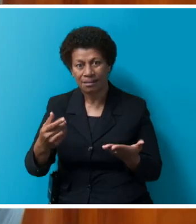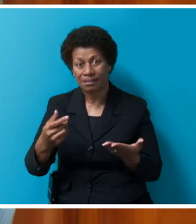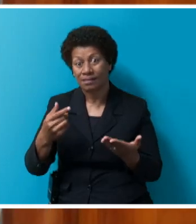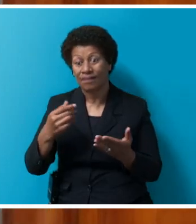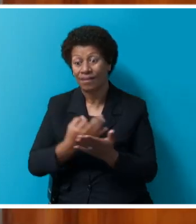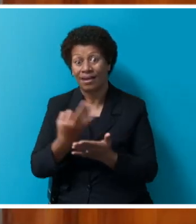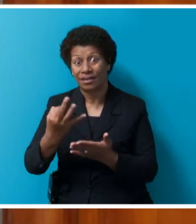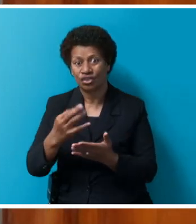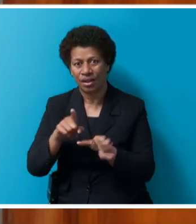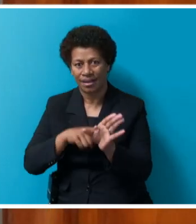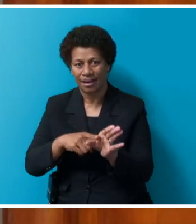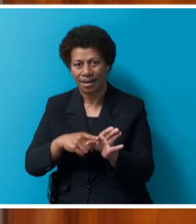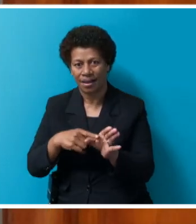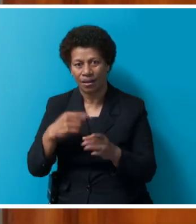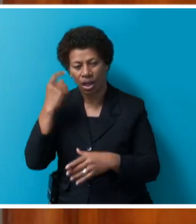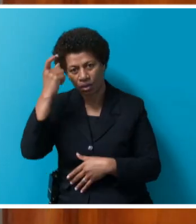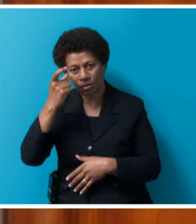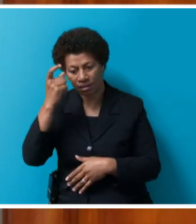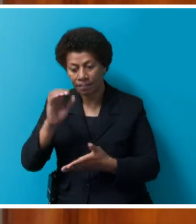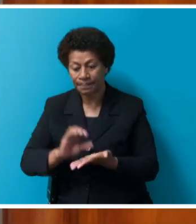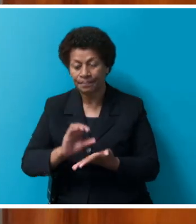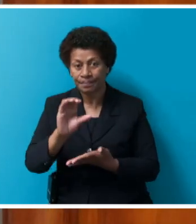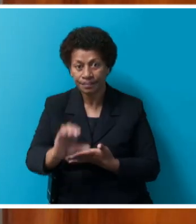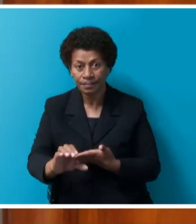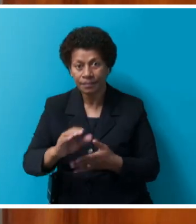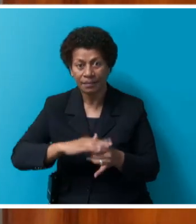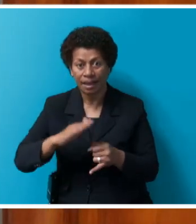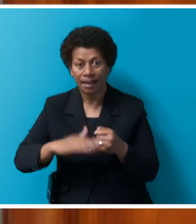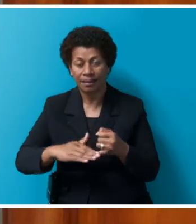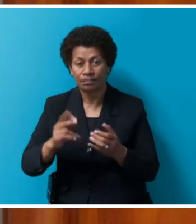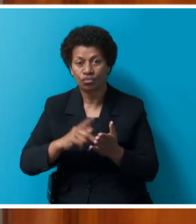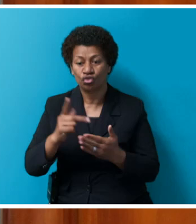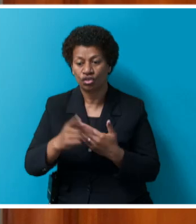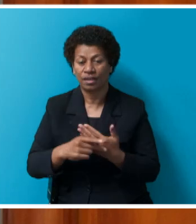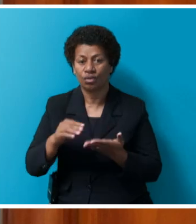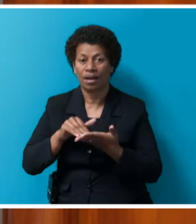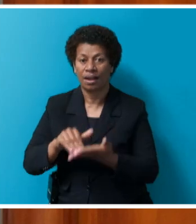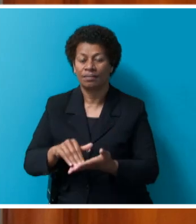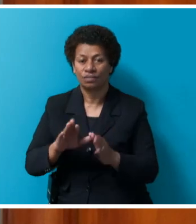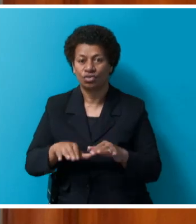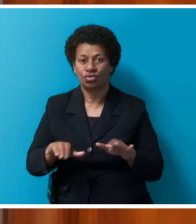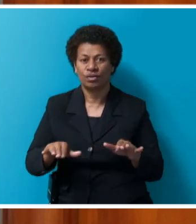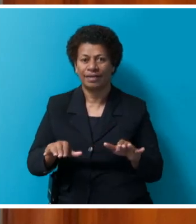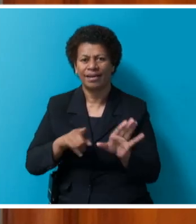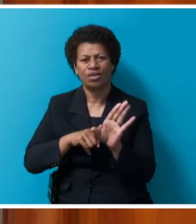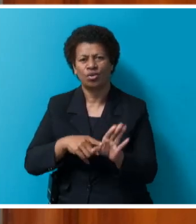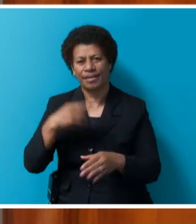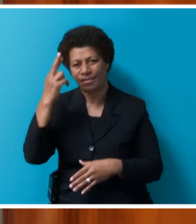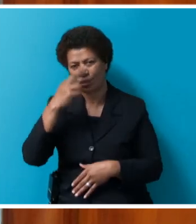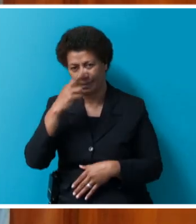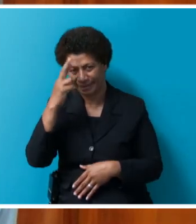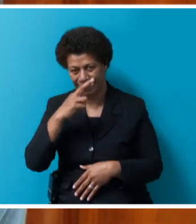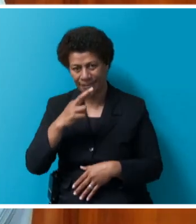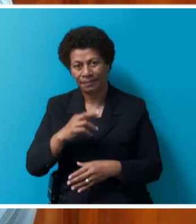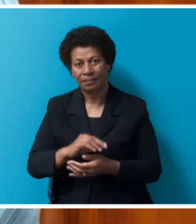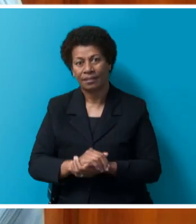year as you allocate funding and projects to help our children and youth at risk, especially as part of the